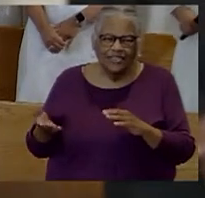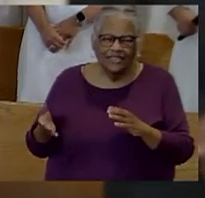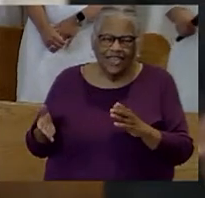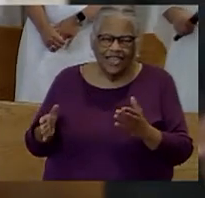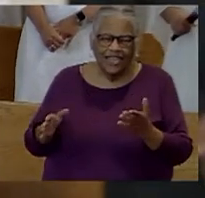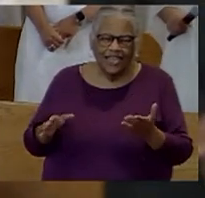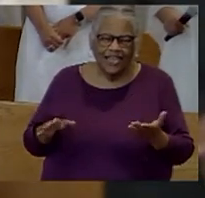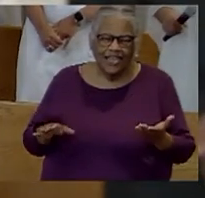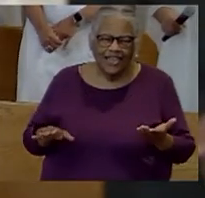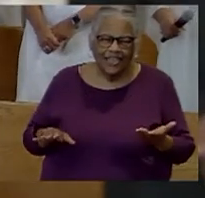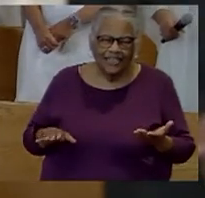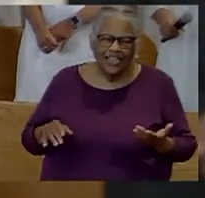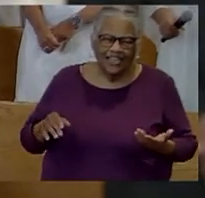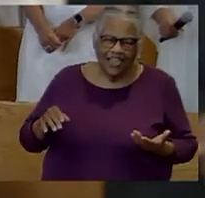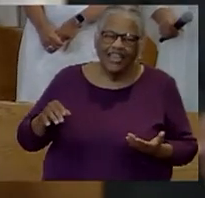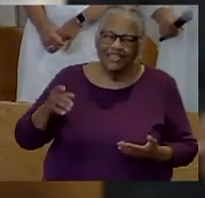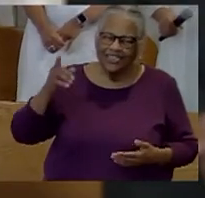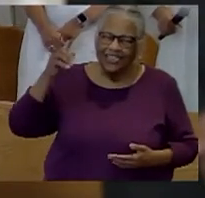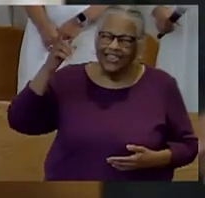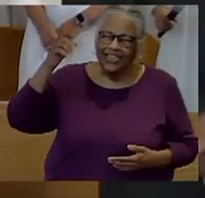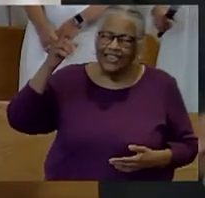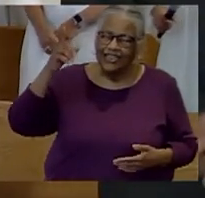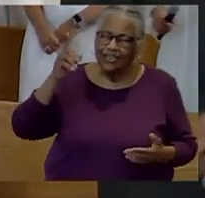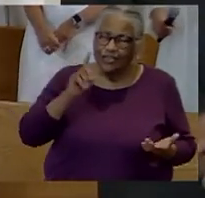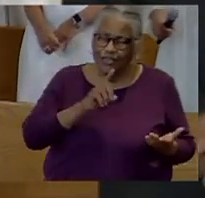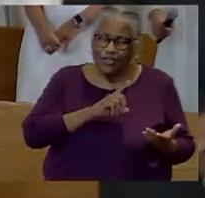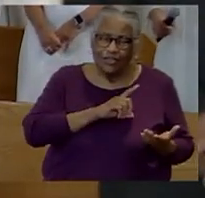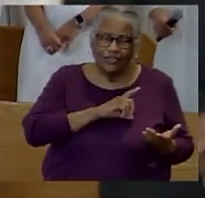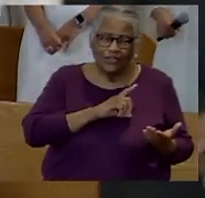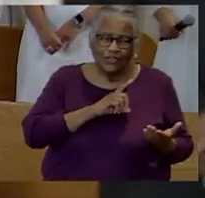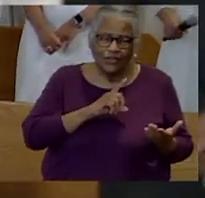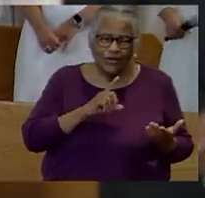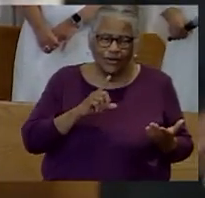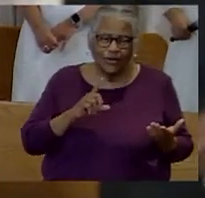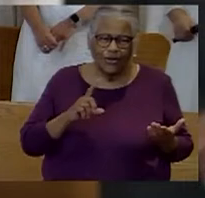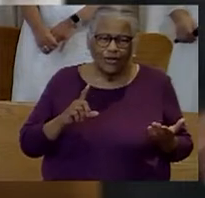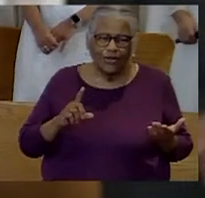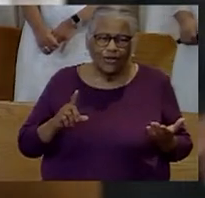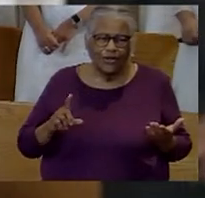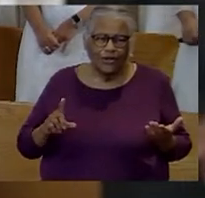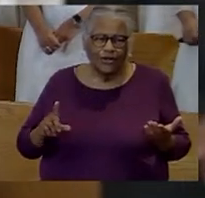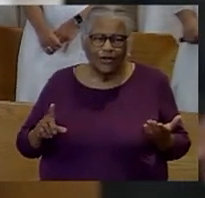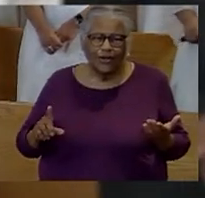the dead, and he is